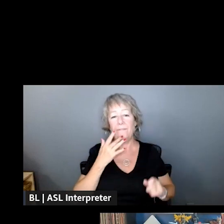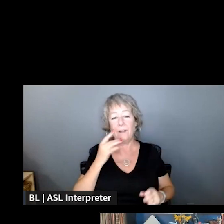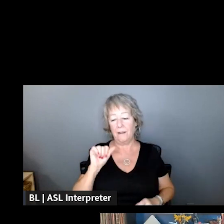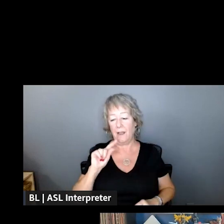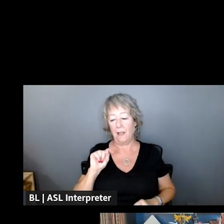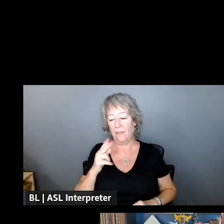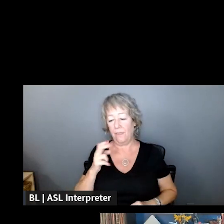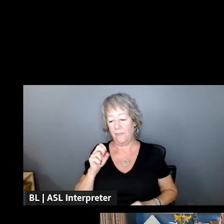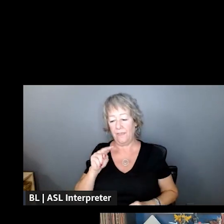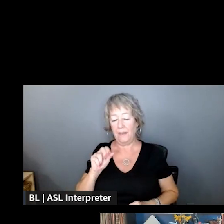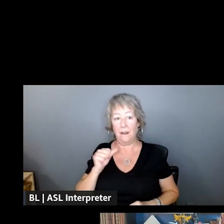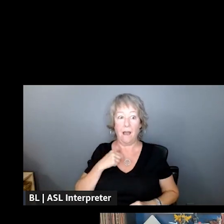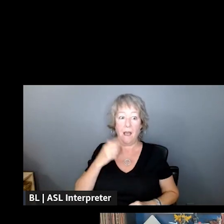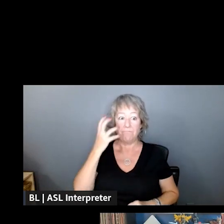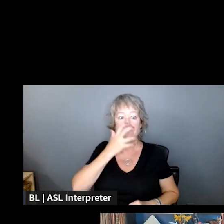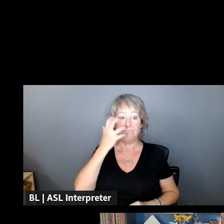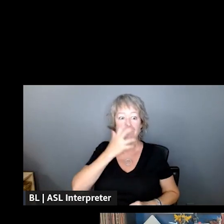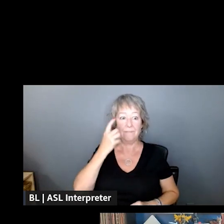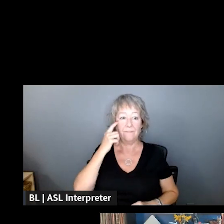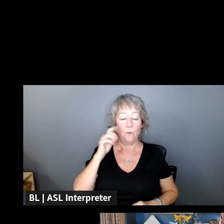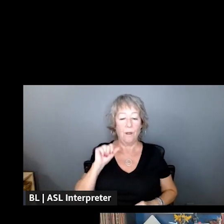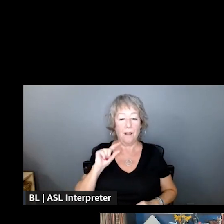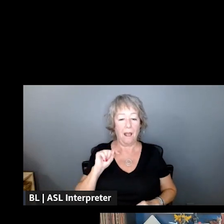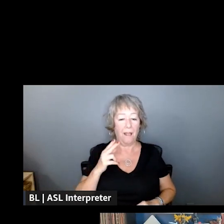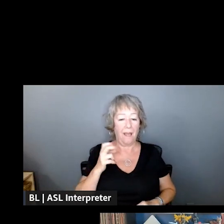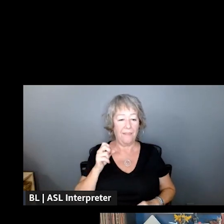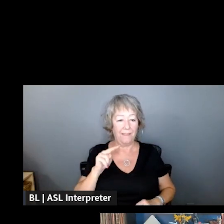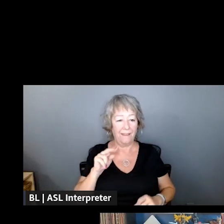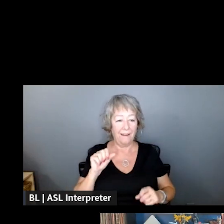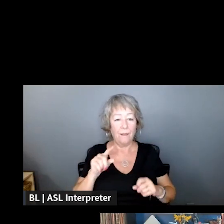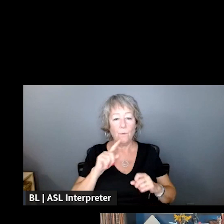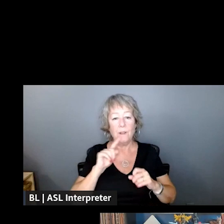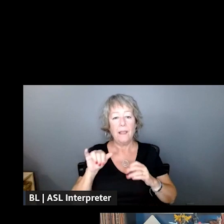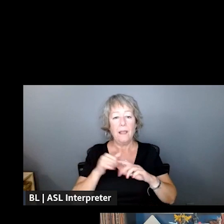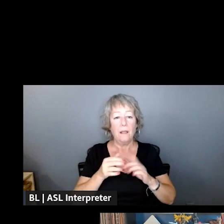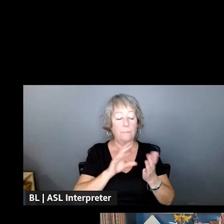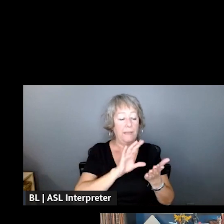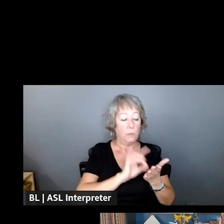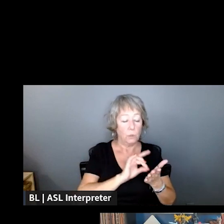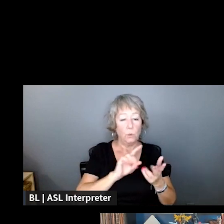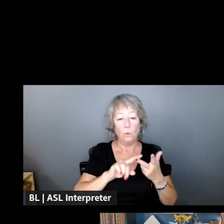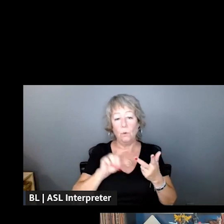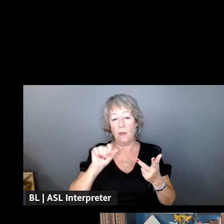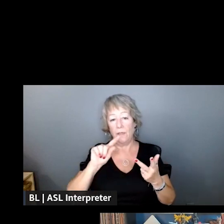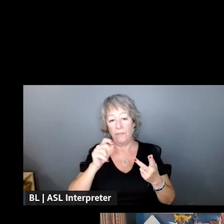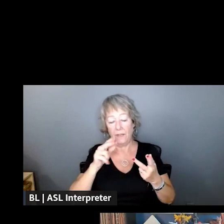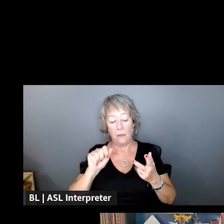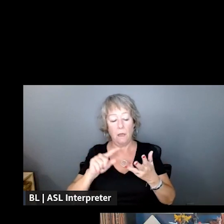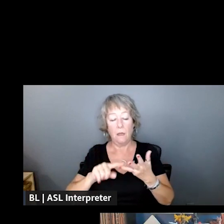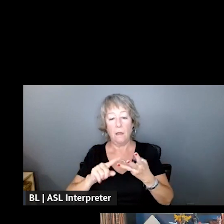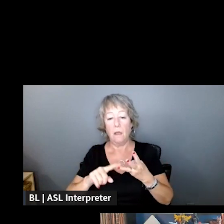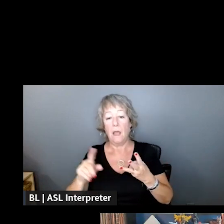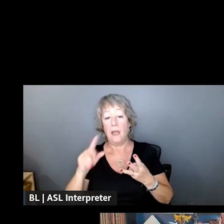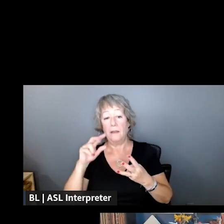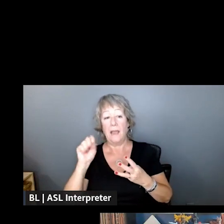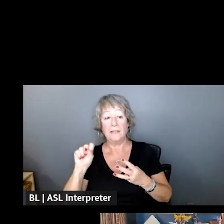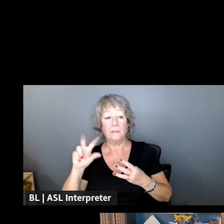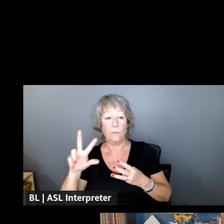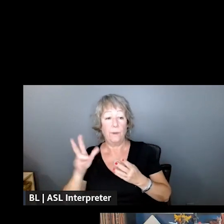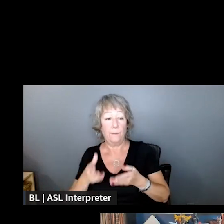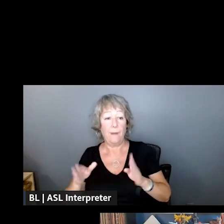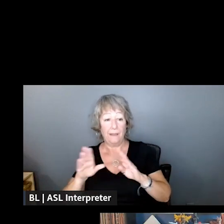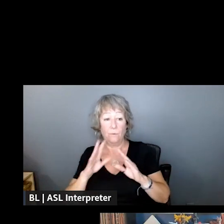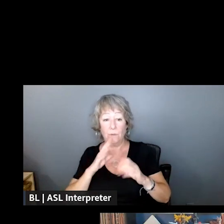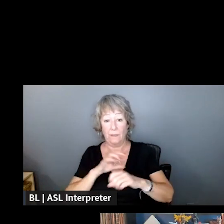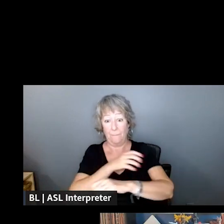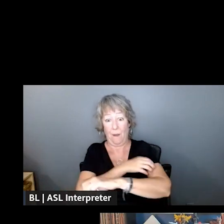Athena. The combination between, you know, Glue, Athena, and S3 bucket is a powerful one. Do y'all want to talk a little bit about, you